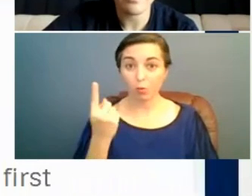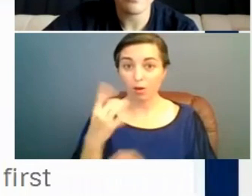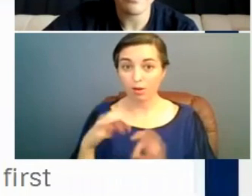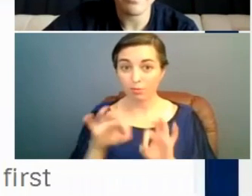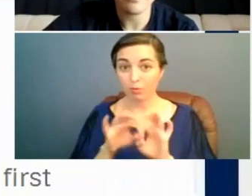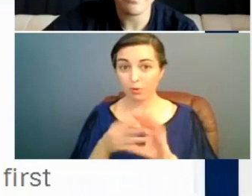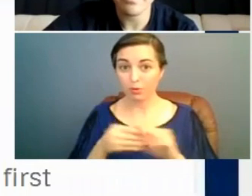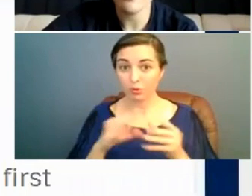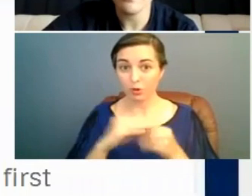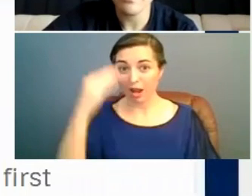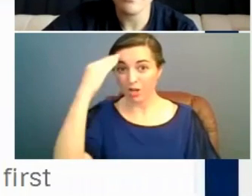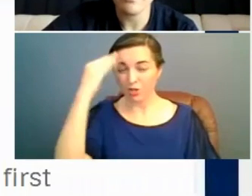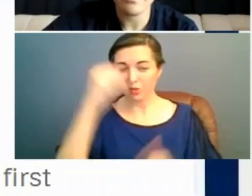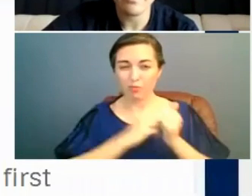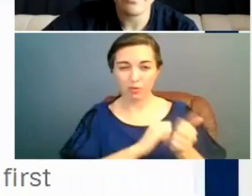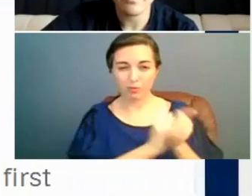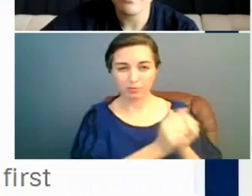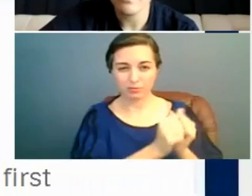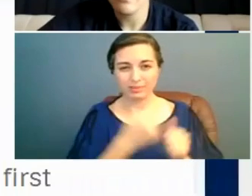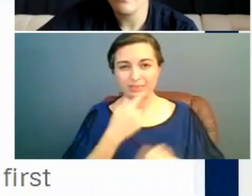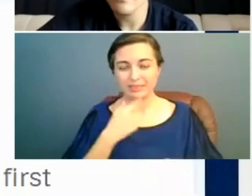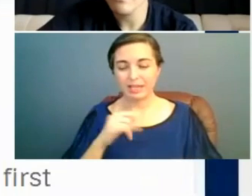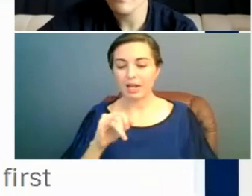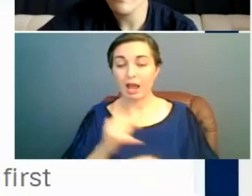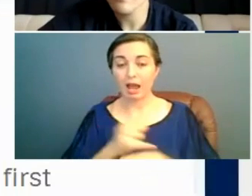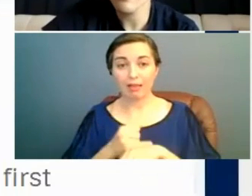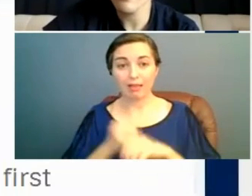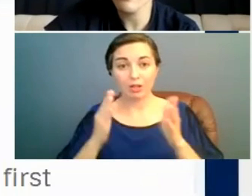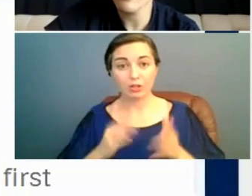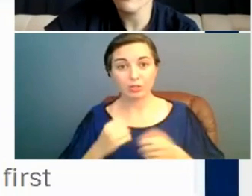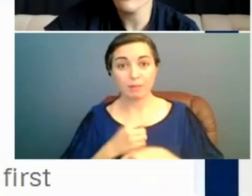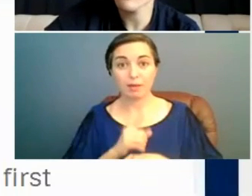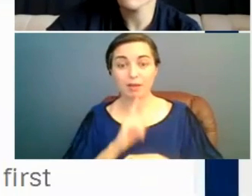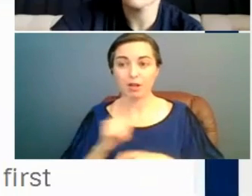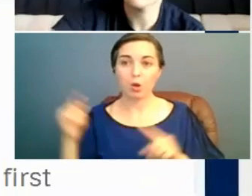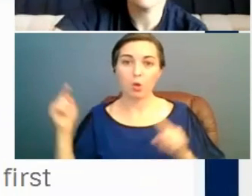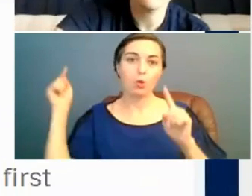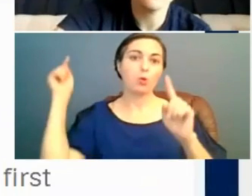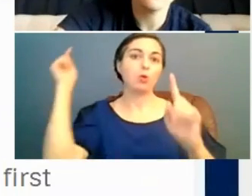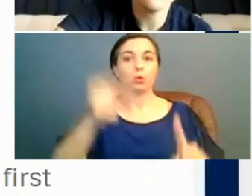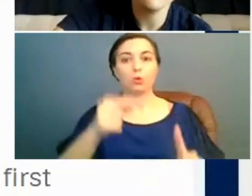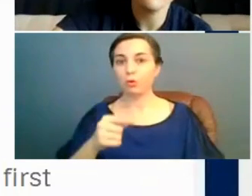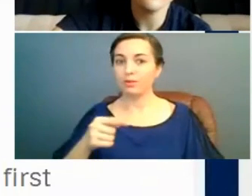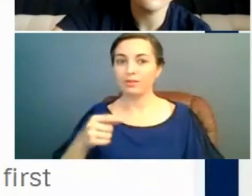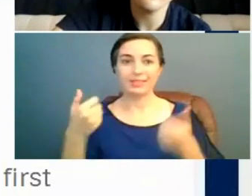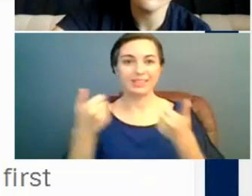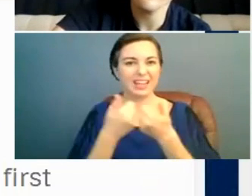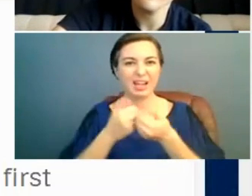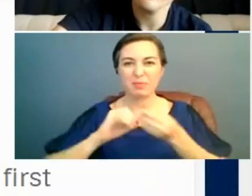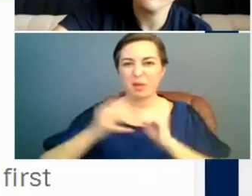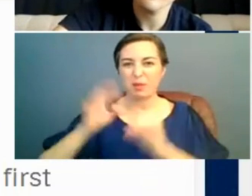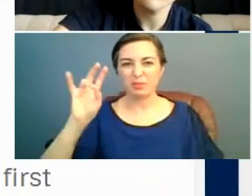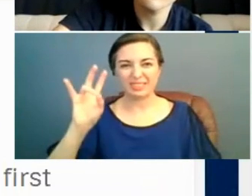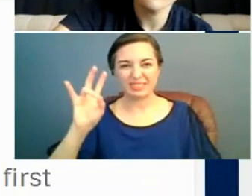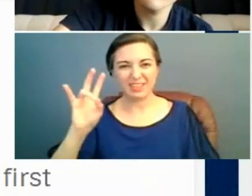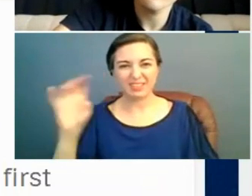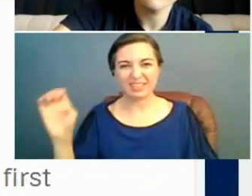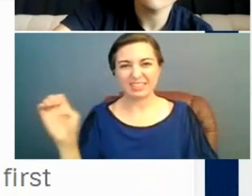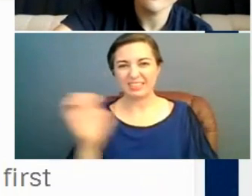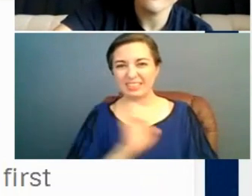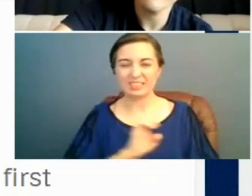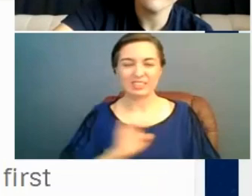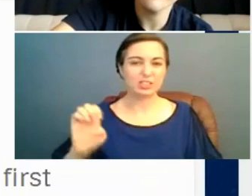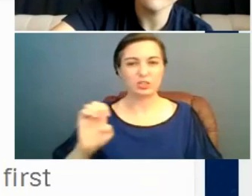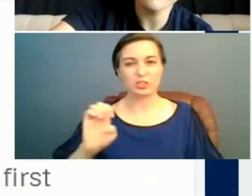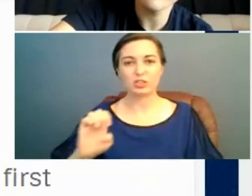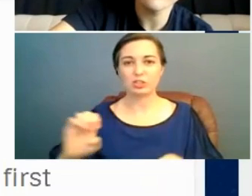following sports is that the Islanders made it all the way to Game 7 of the Eastern Conference Finals, falling to Tampa Bay, which is probably really hard